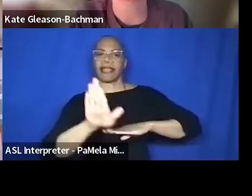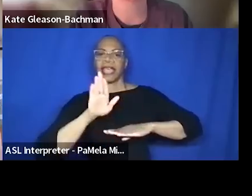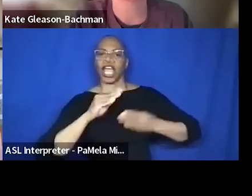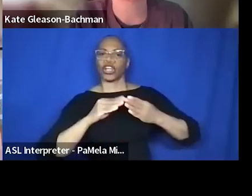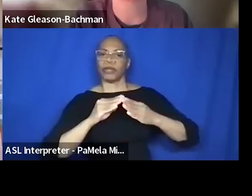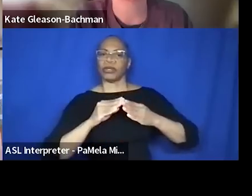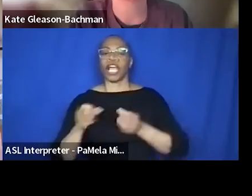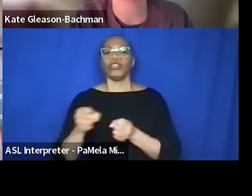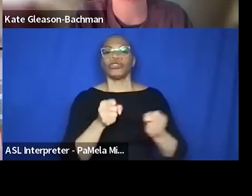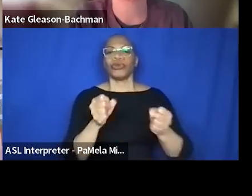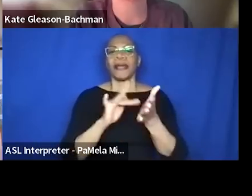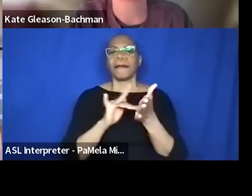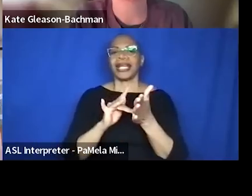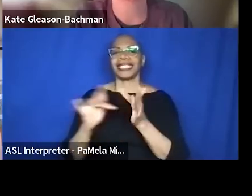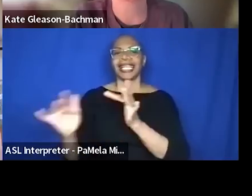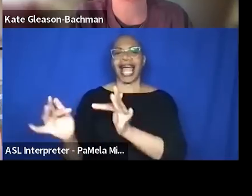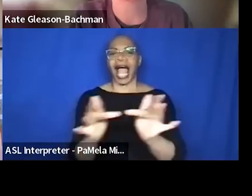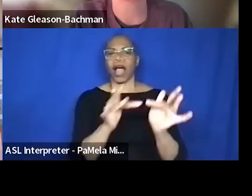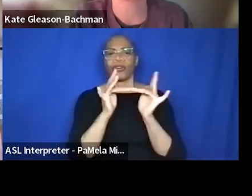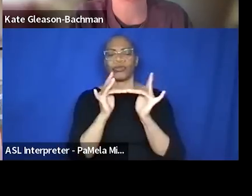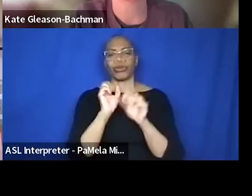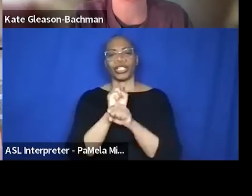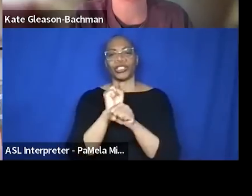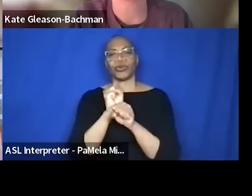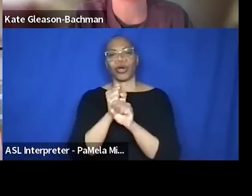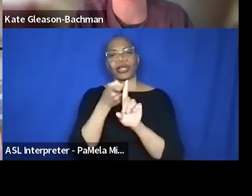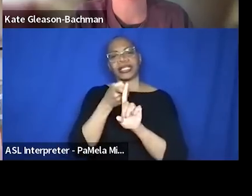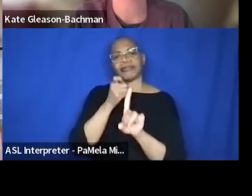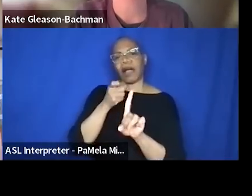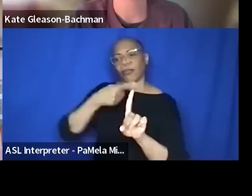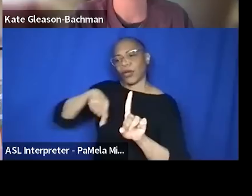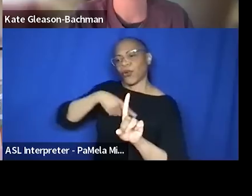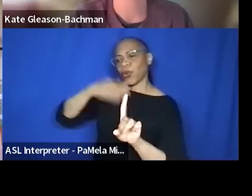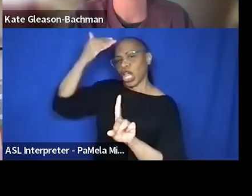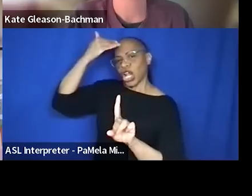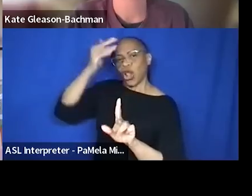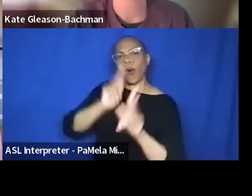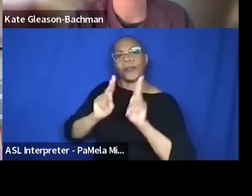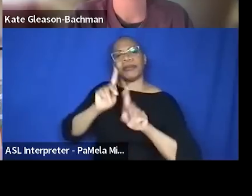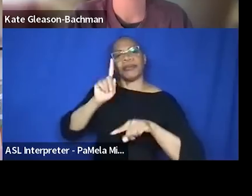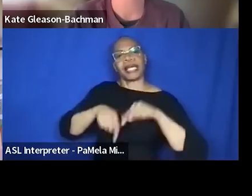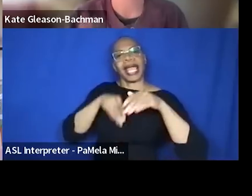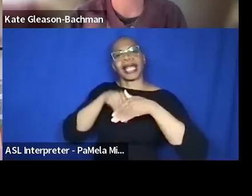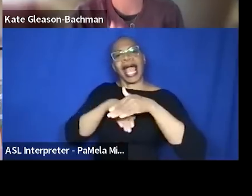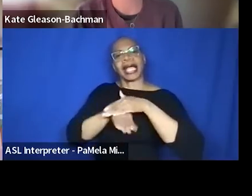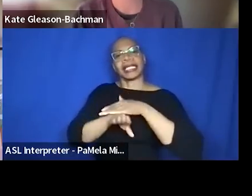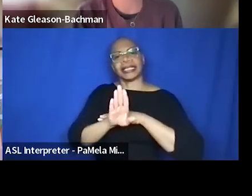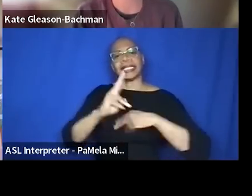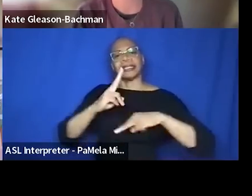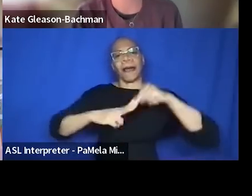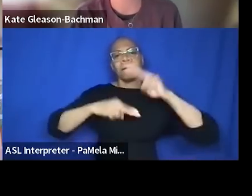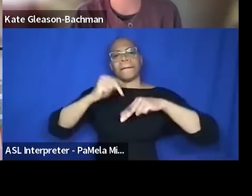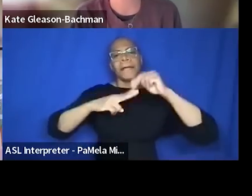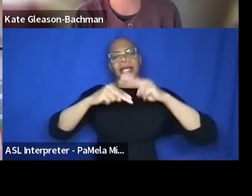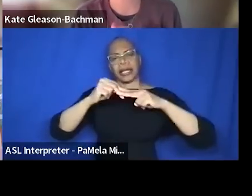and outreach work stemmed from the fact that we know that people cannot access brick and mortar locations for